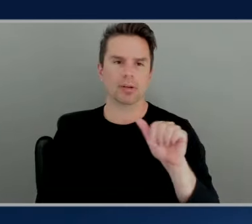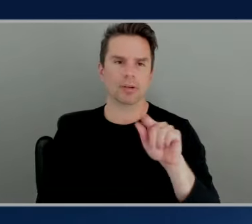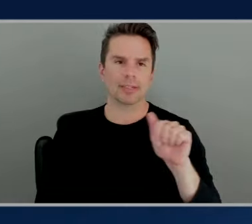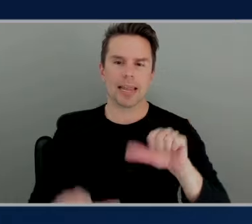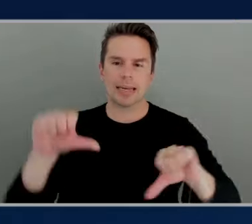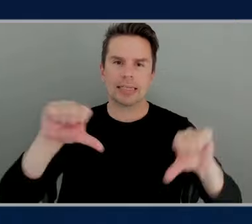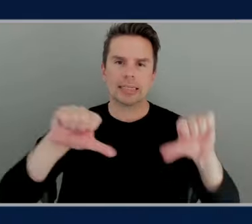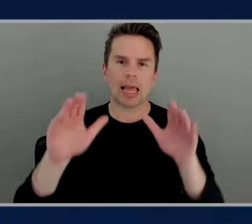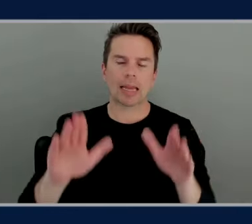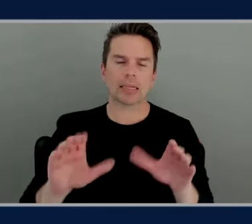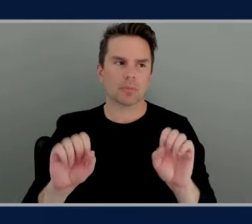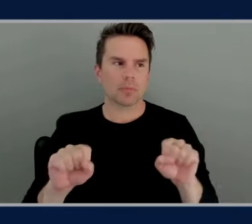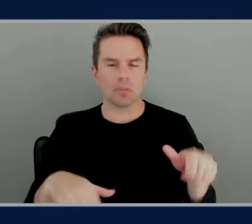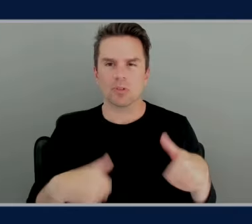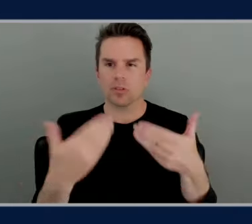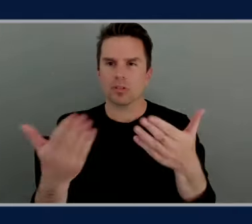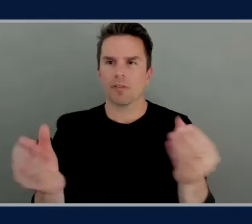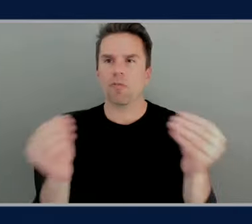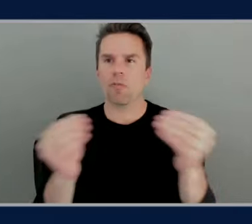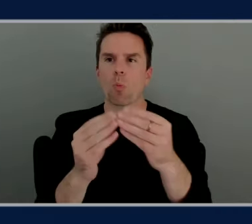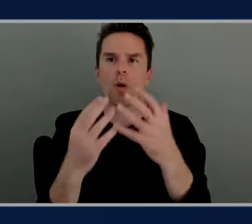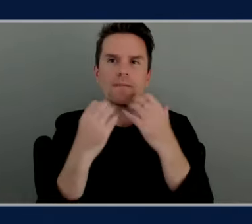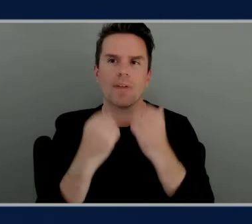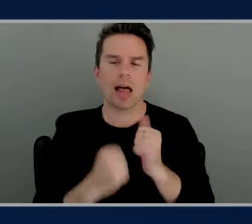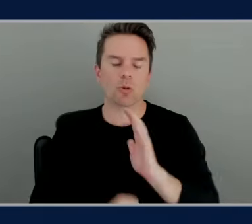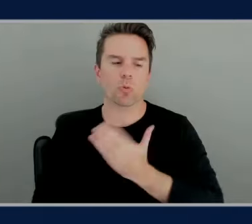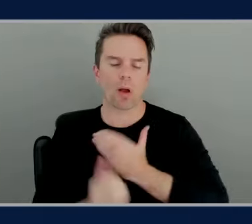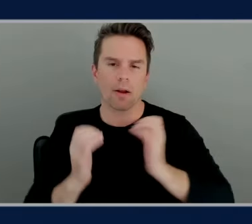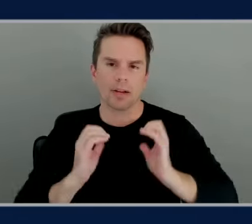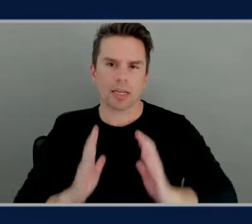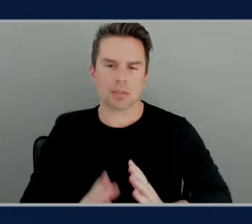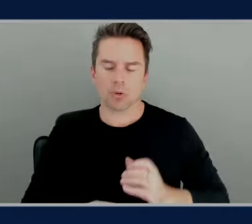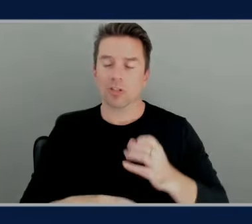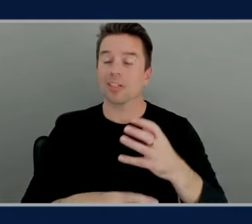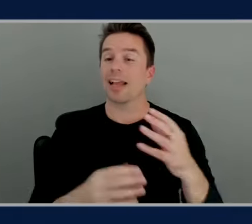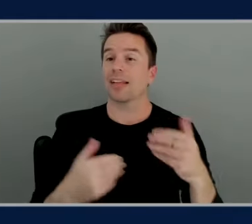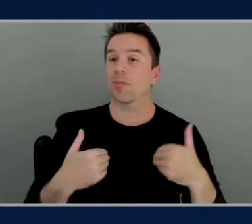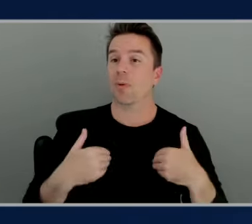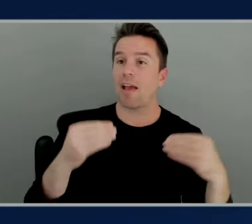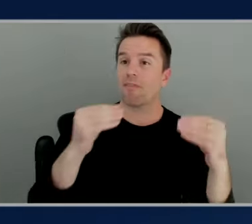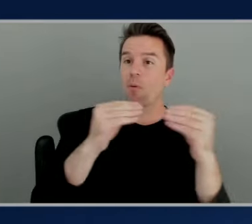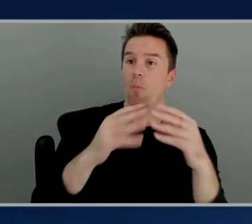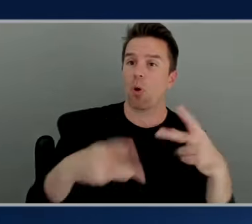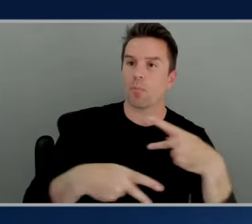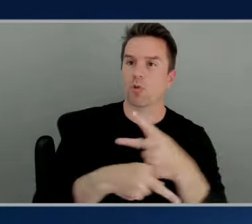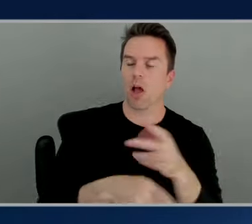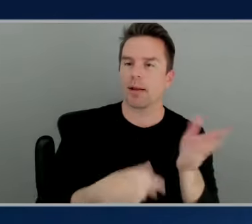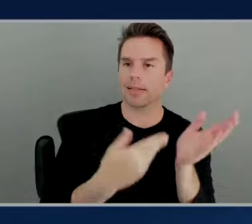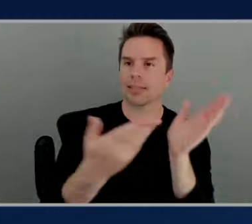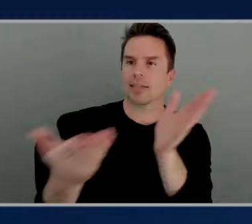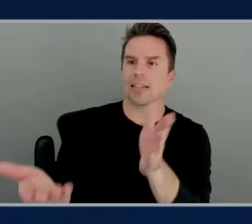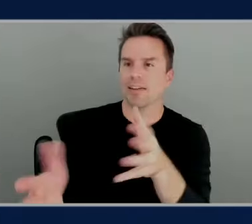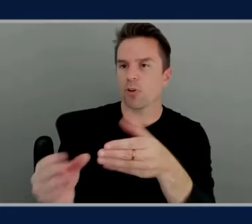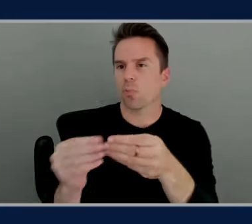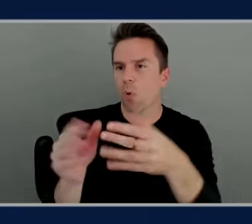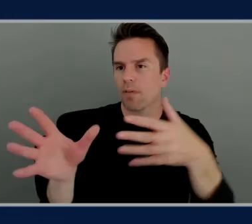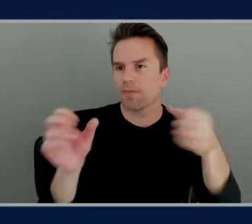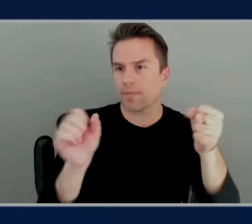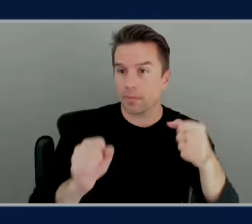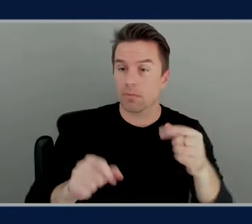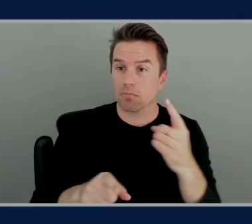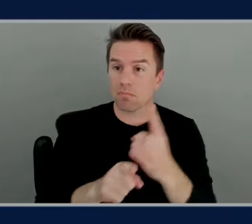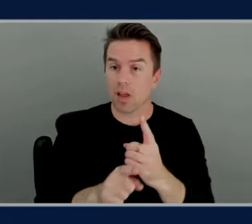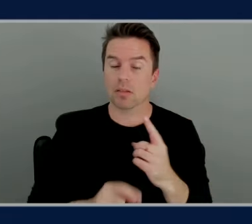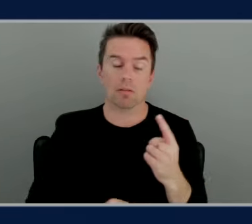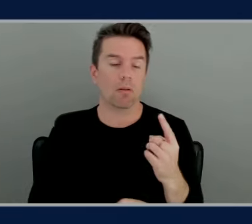to our growers and be able to create products faster, get faster to the market, right? That's really our goal. Yeah. And when we look internally, what we're achieving